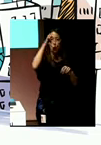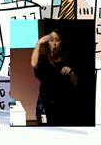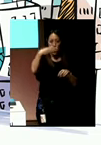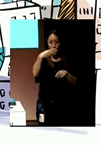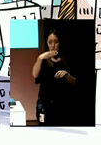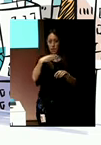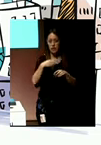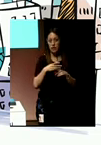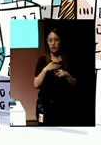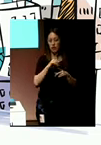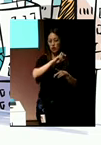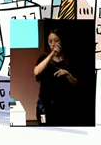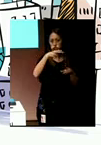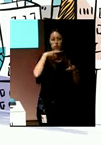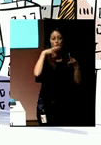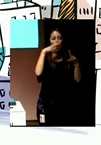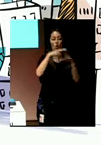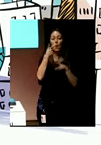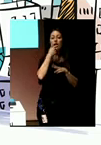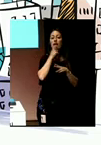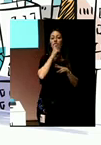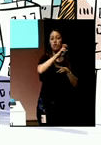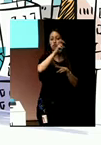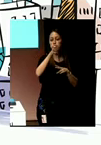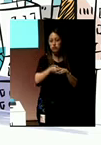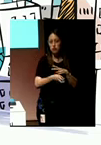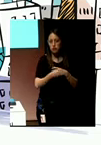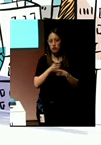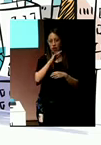web companies,